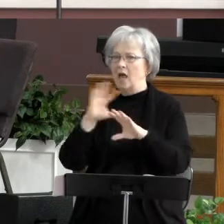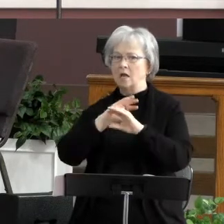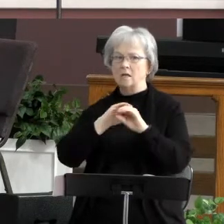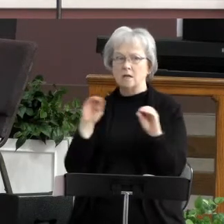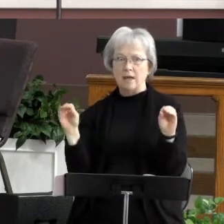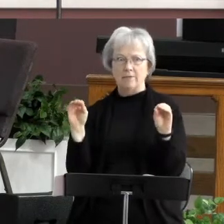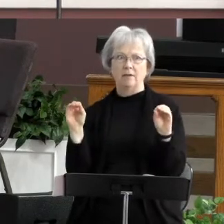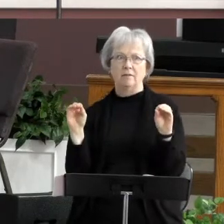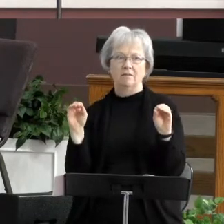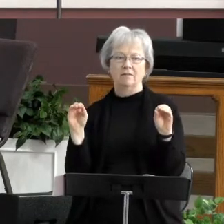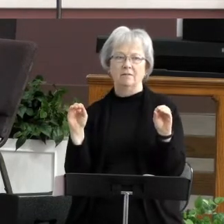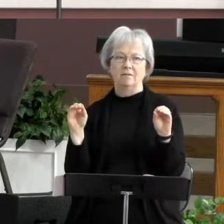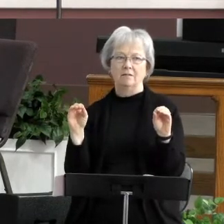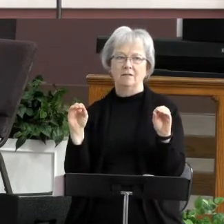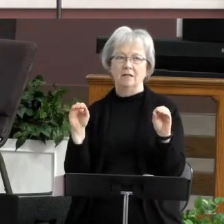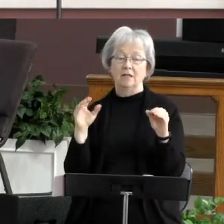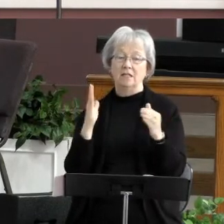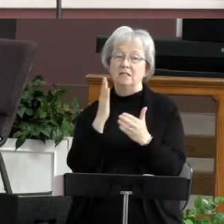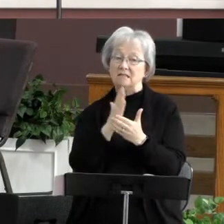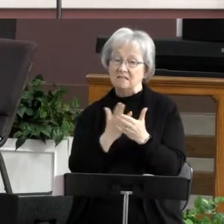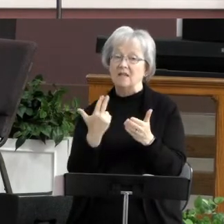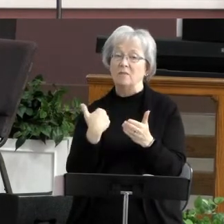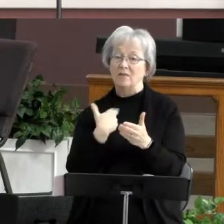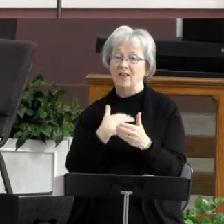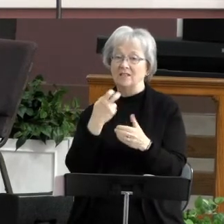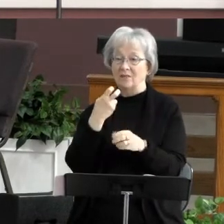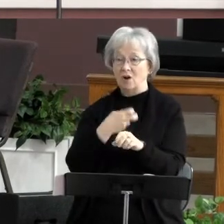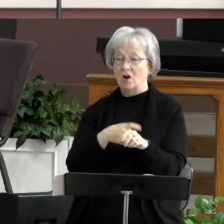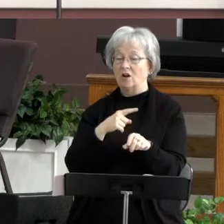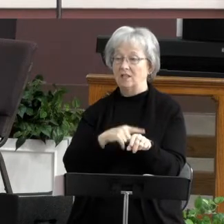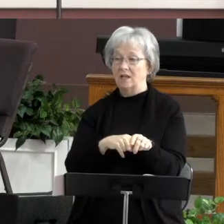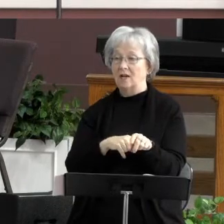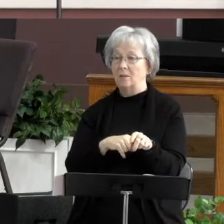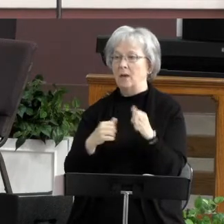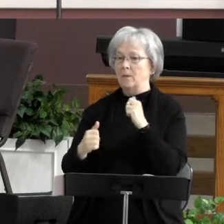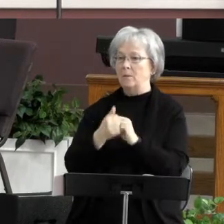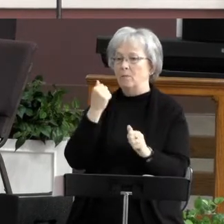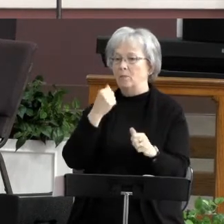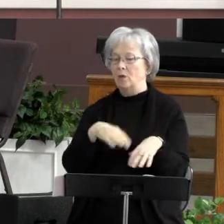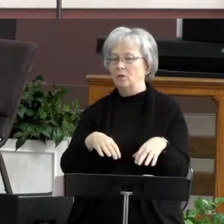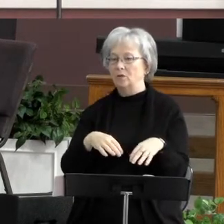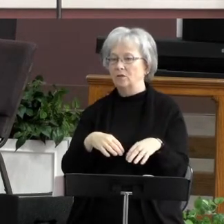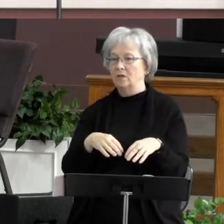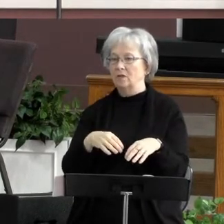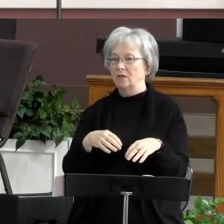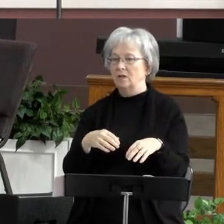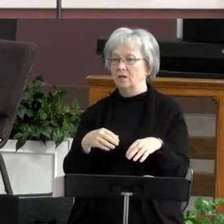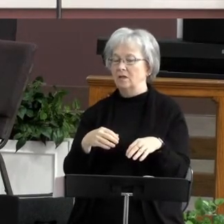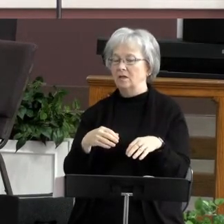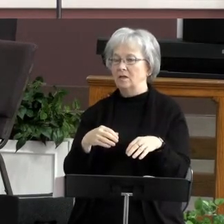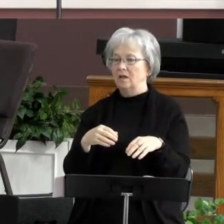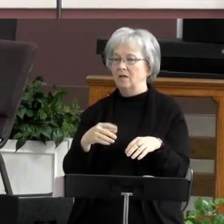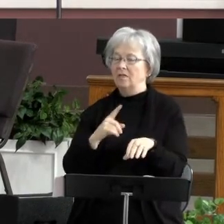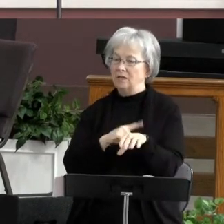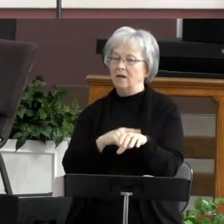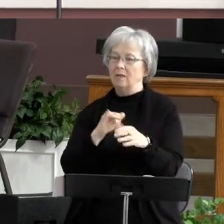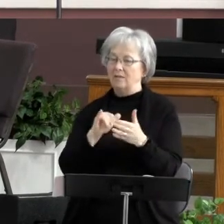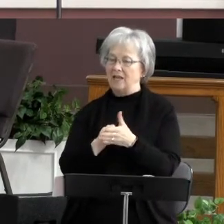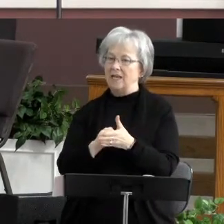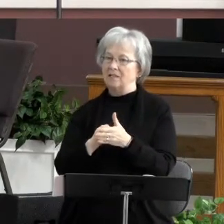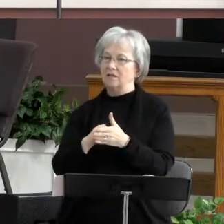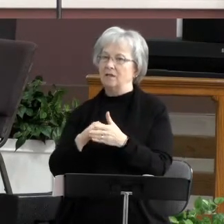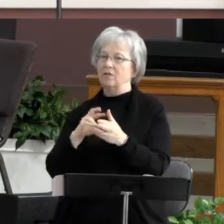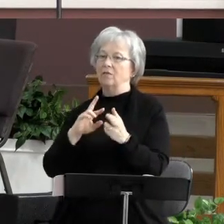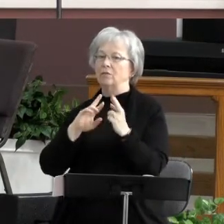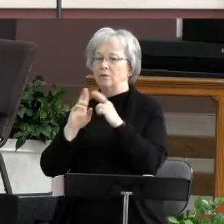Some of us have a hard time with that. Being anxious is most often a product of worrying. And we've